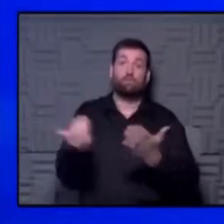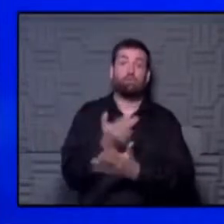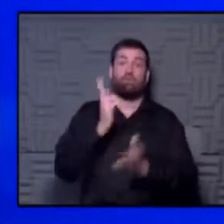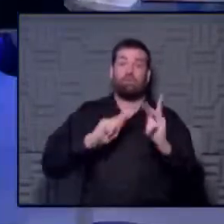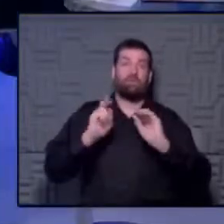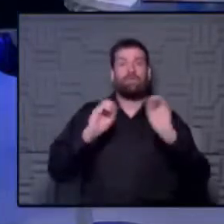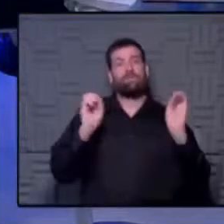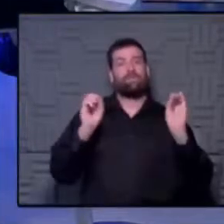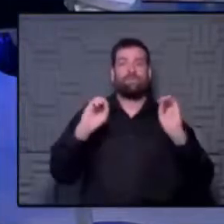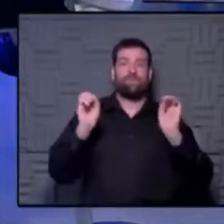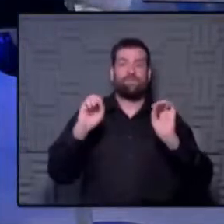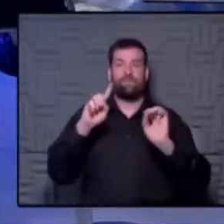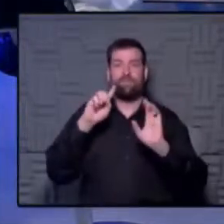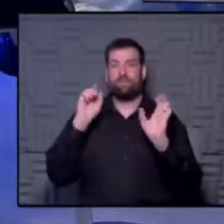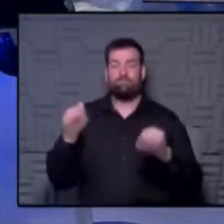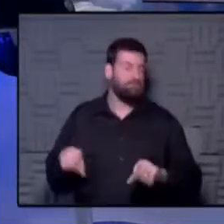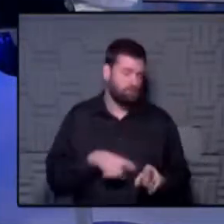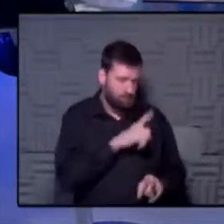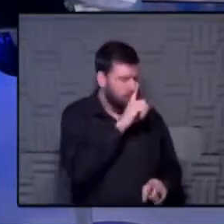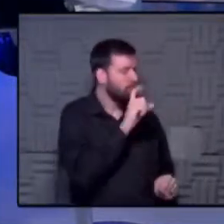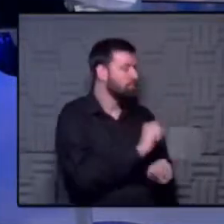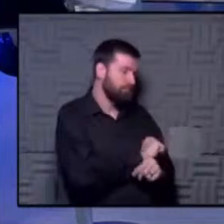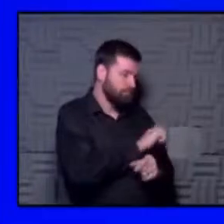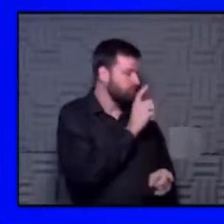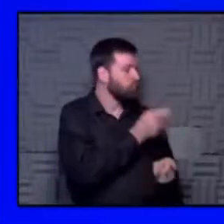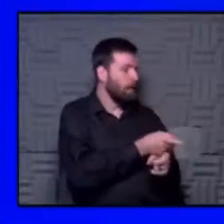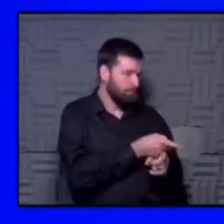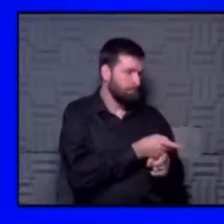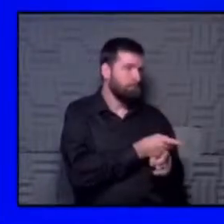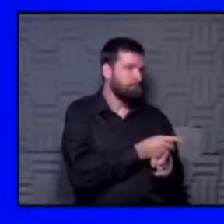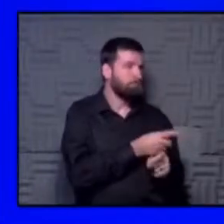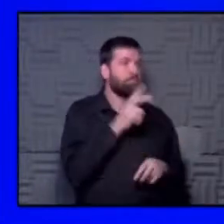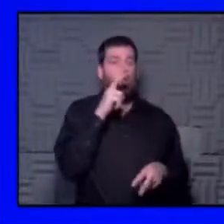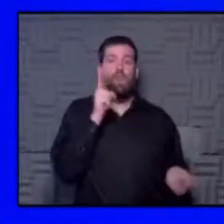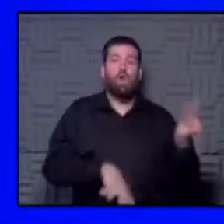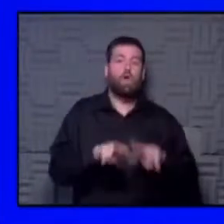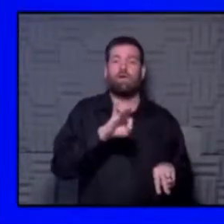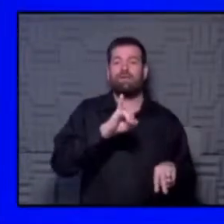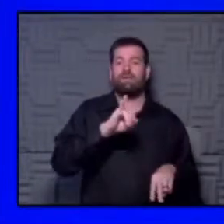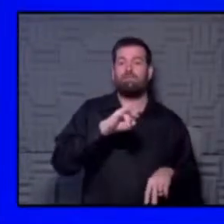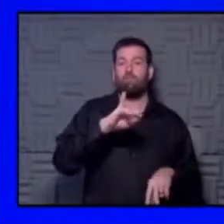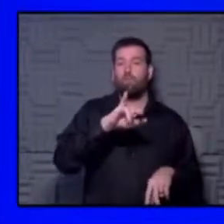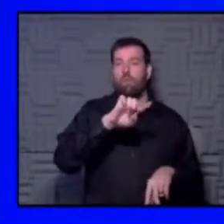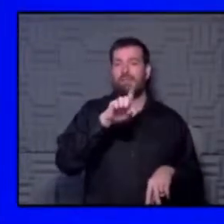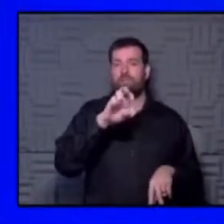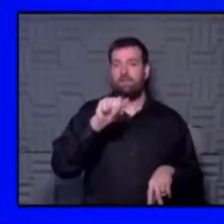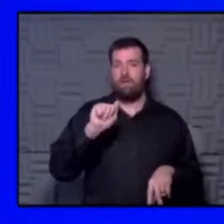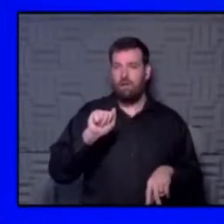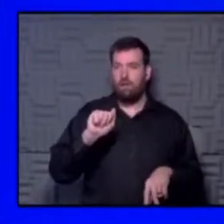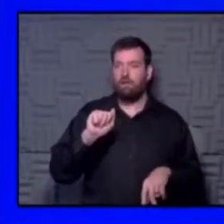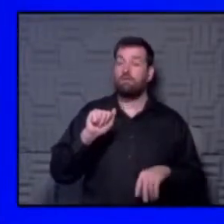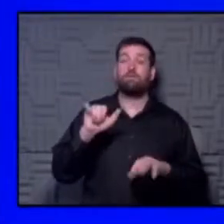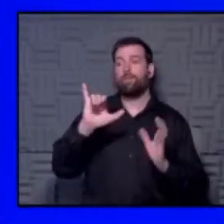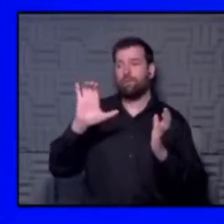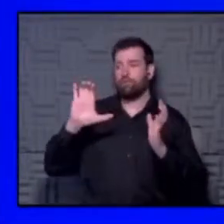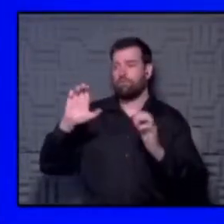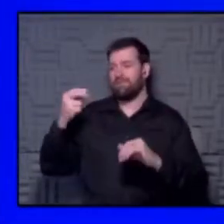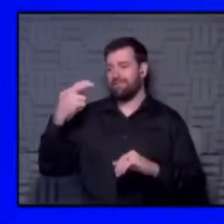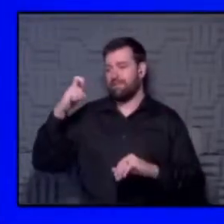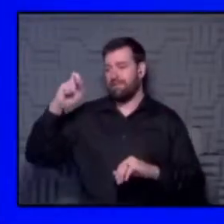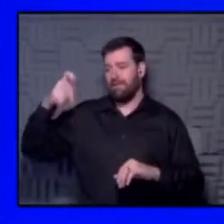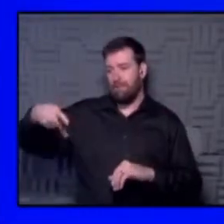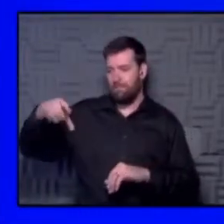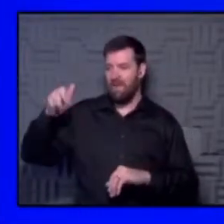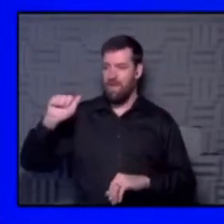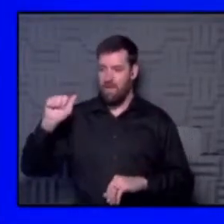infect, Dana. No, you are absolutely right in what you said. And if we look at influenza vaccine as compared to, say, hepatitis A vaccine,